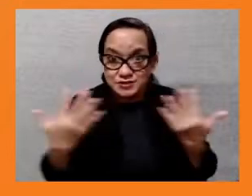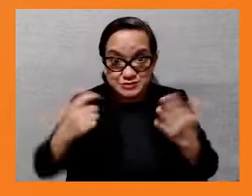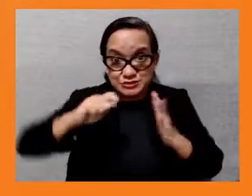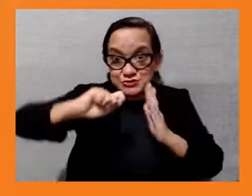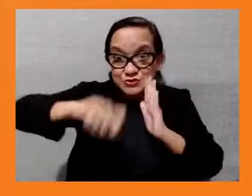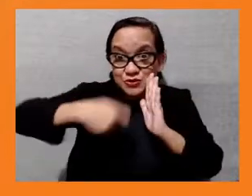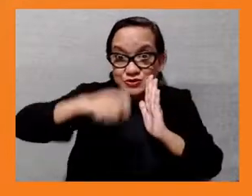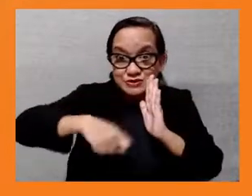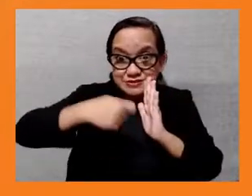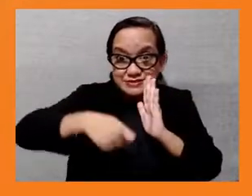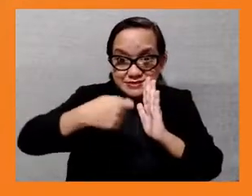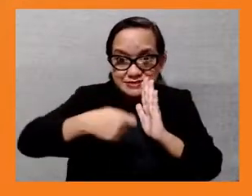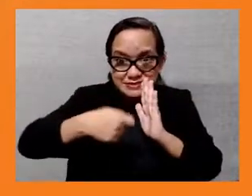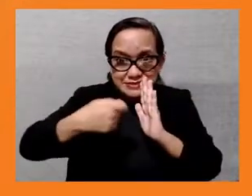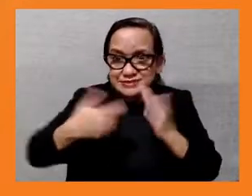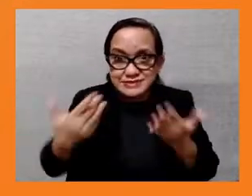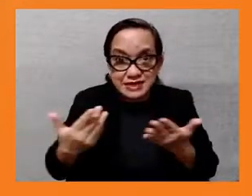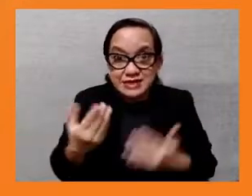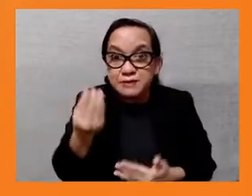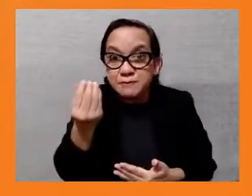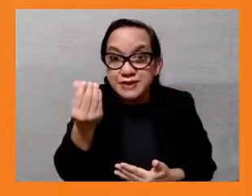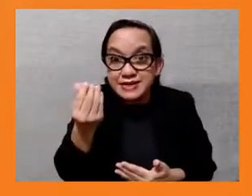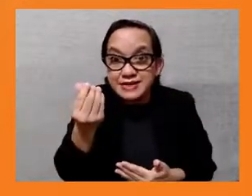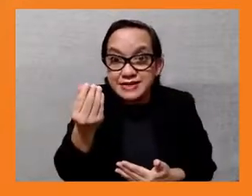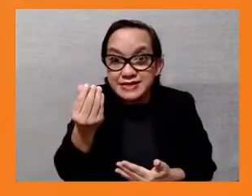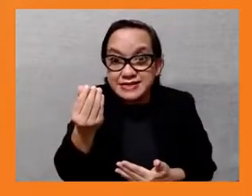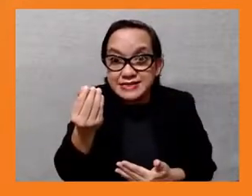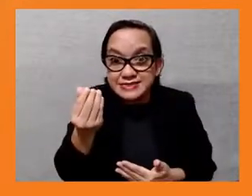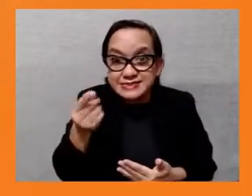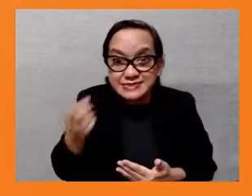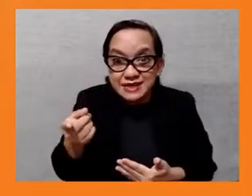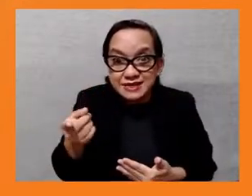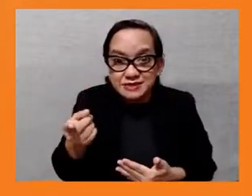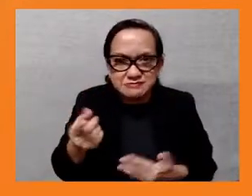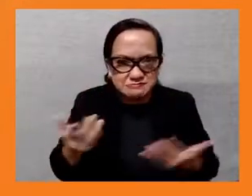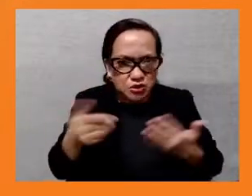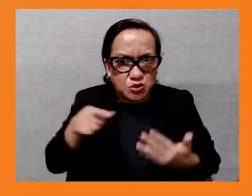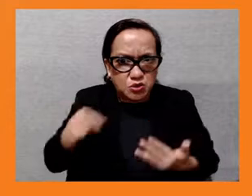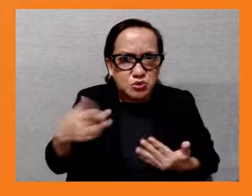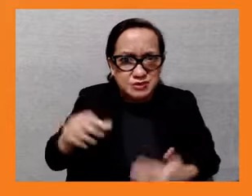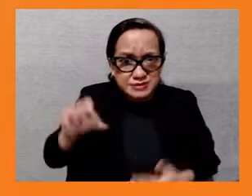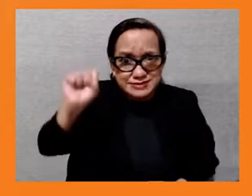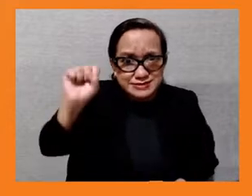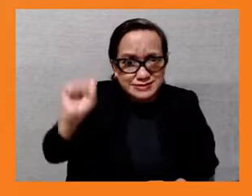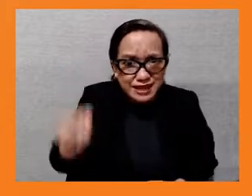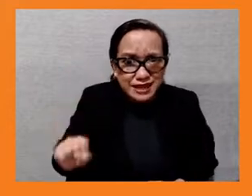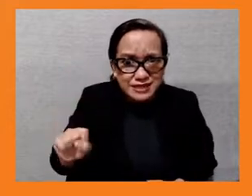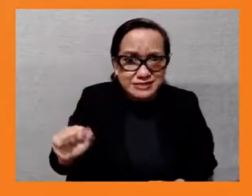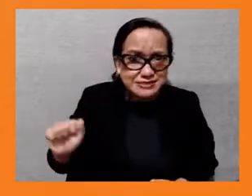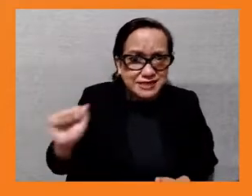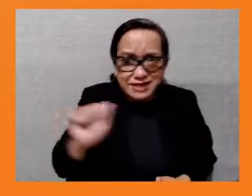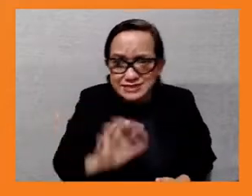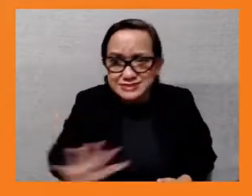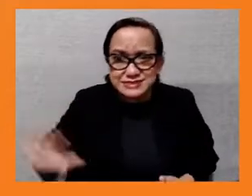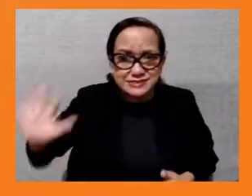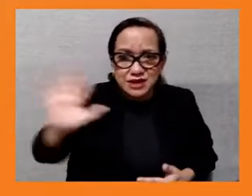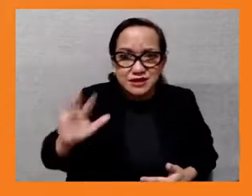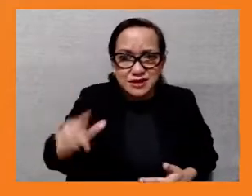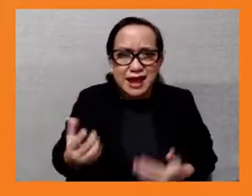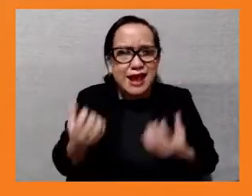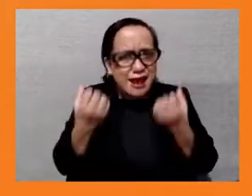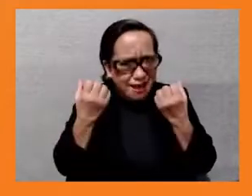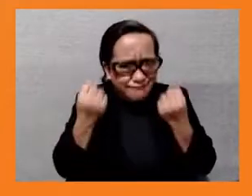all together, I again really need to thank you for your support. And I do believe that with your support, we can achieve, you